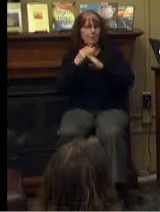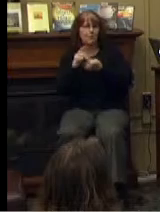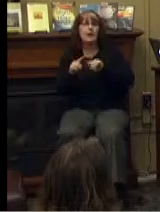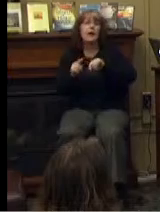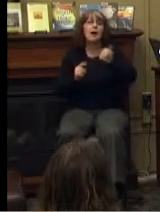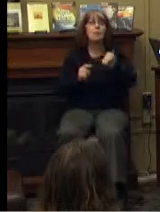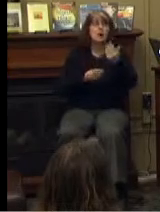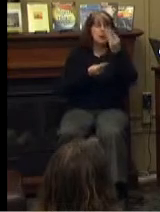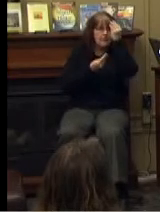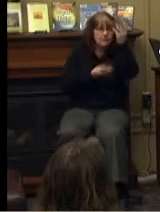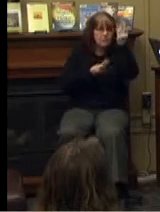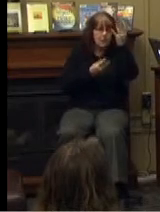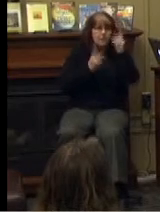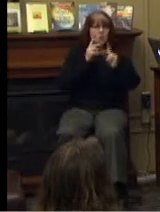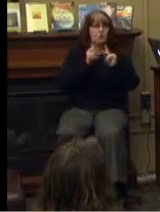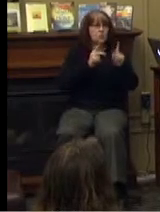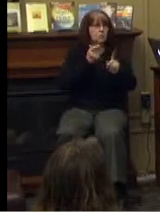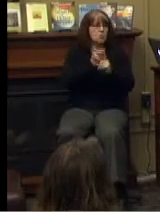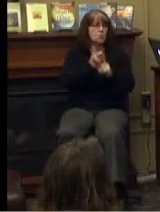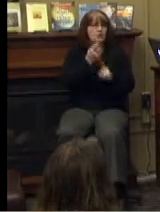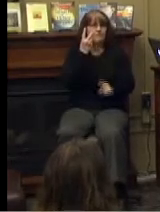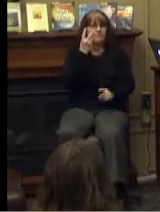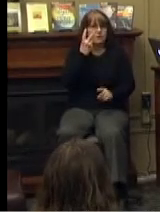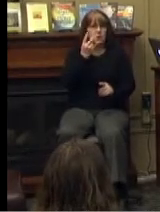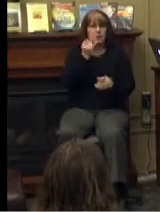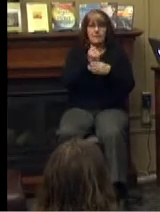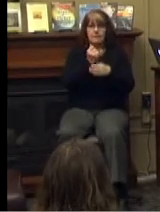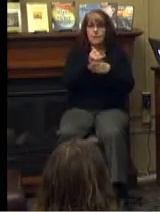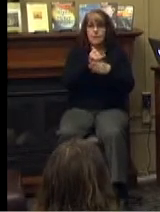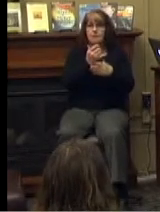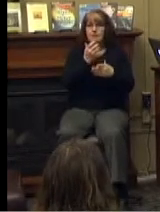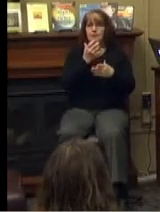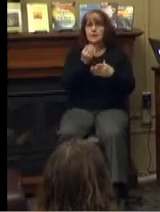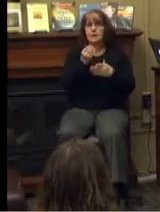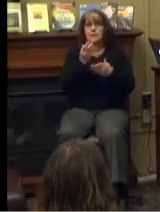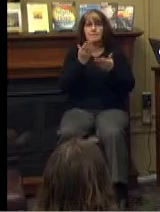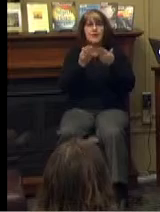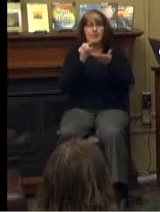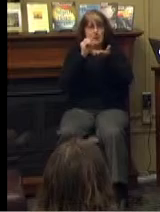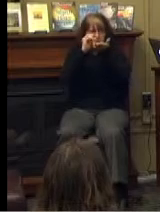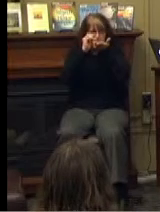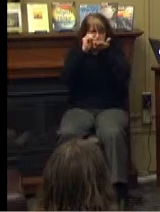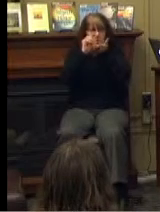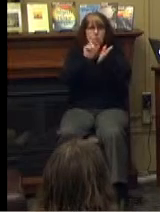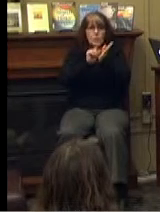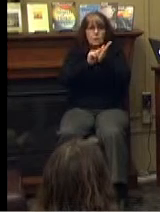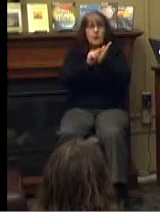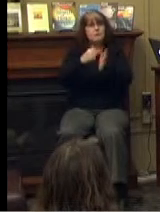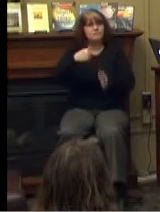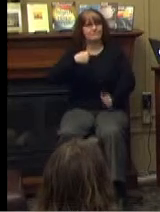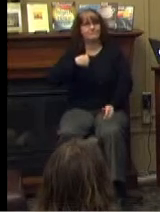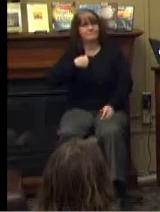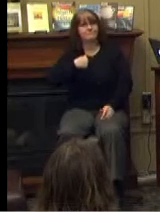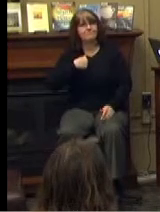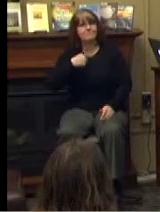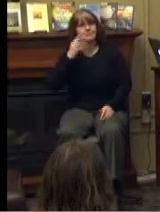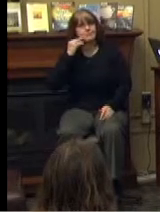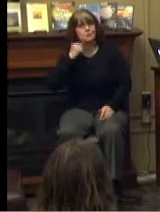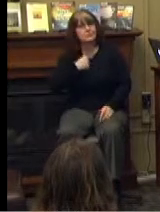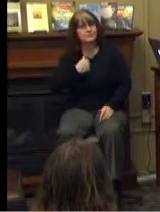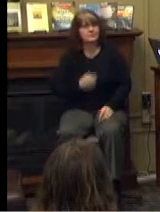information for a person with a visual impairment, and maybe the text is too small. I experienced that.